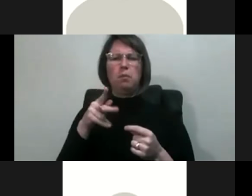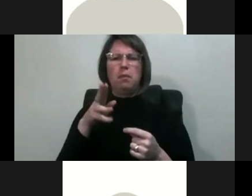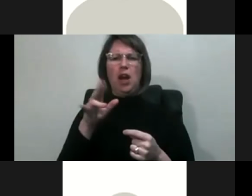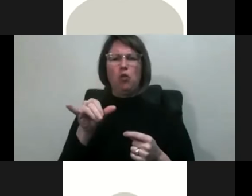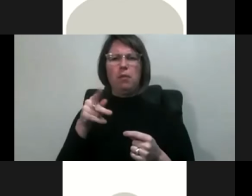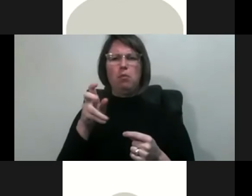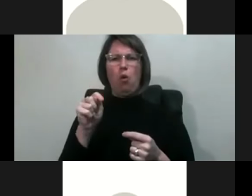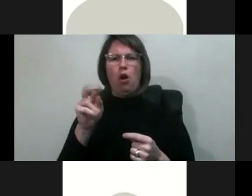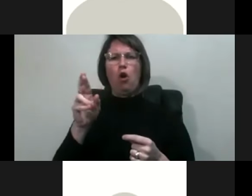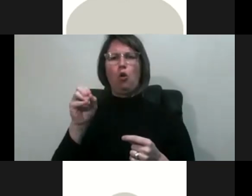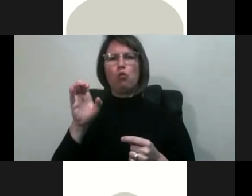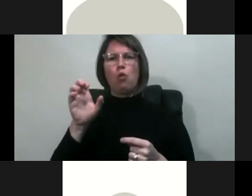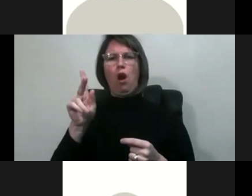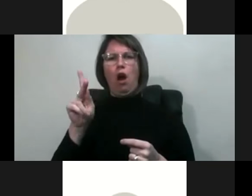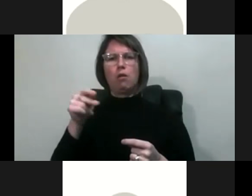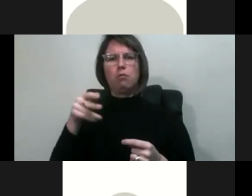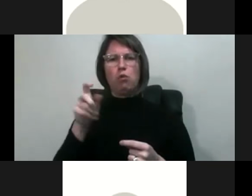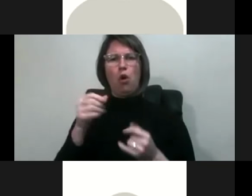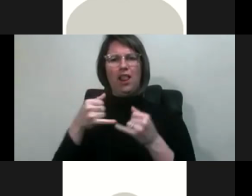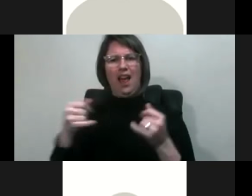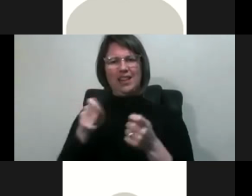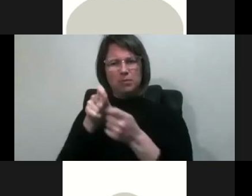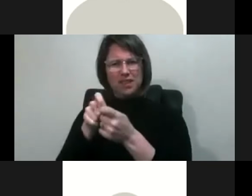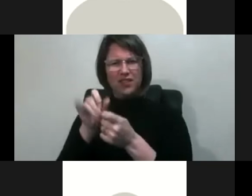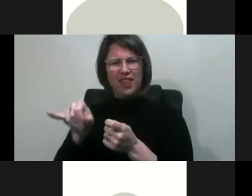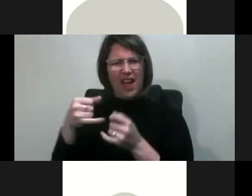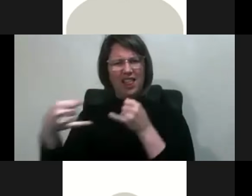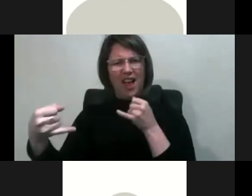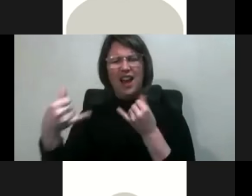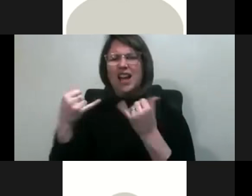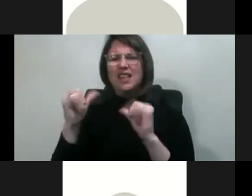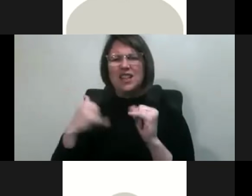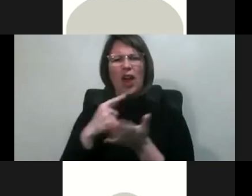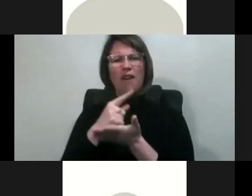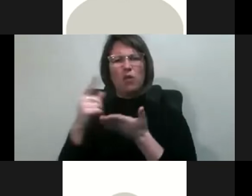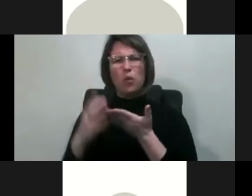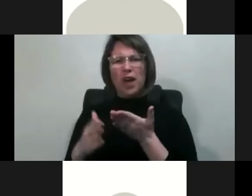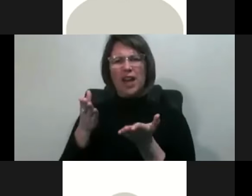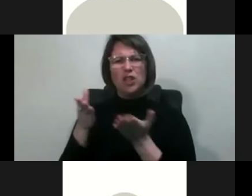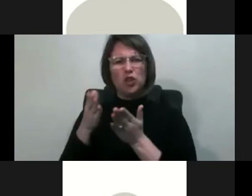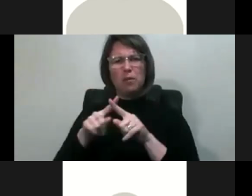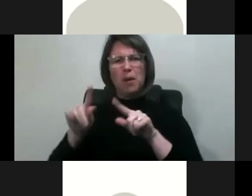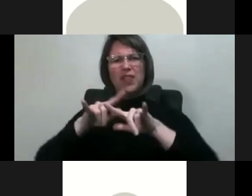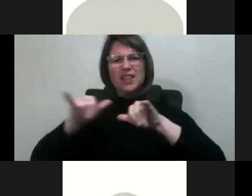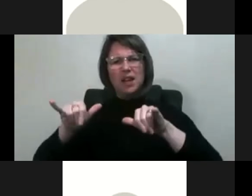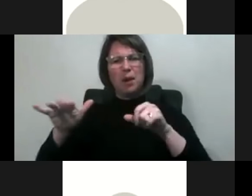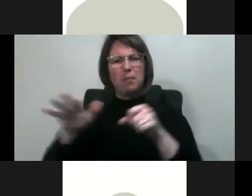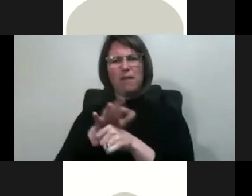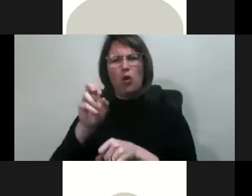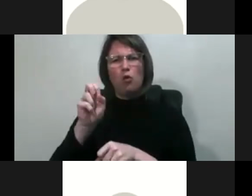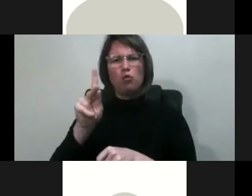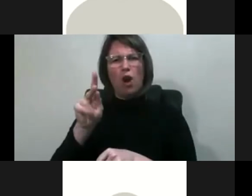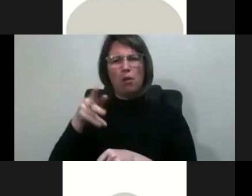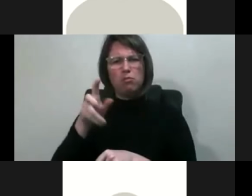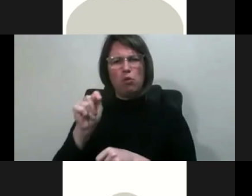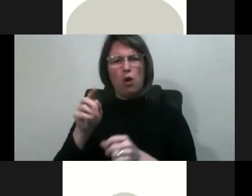particular, because that line is one of the lines that still has weekend service, but yet at the same time, the entire Rockport branch is